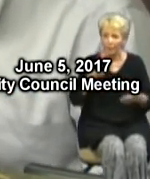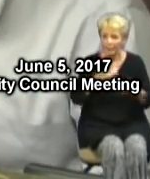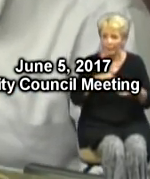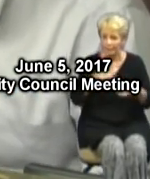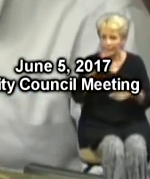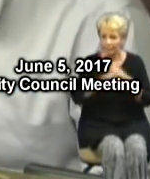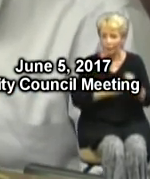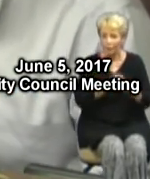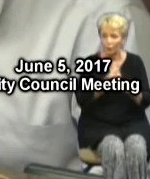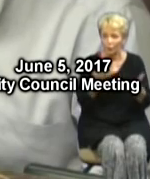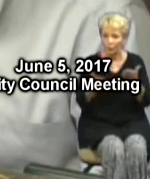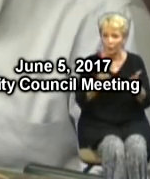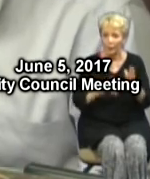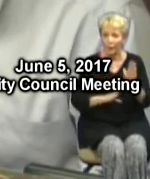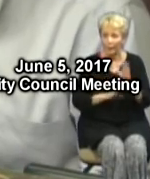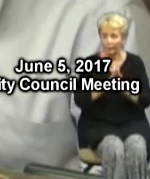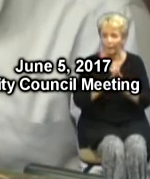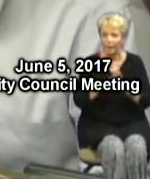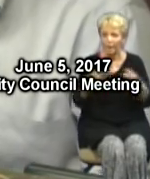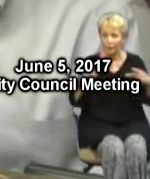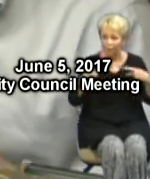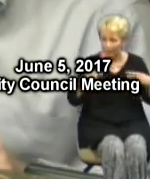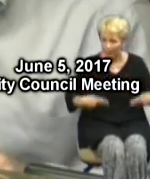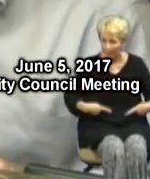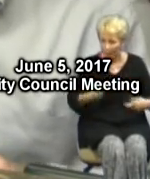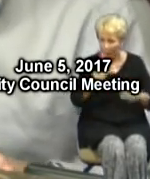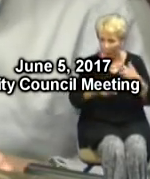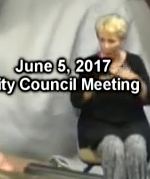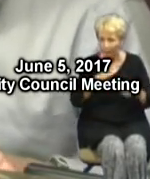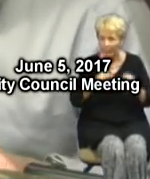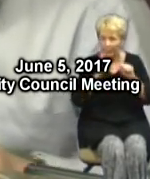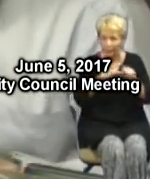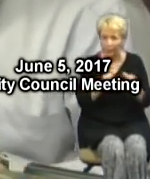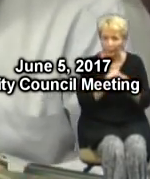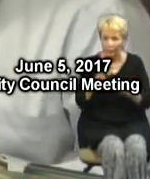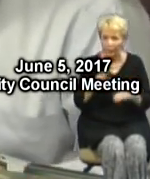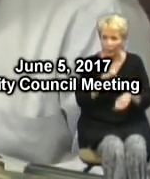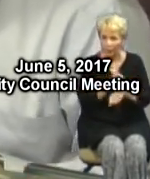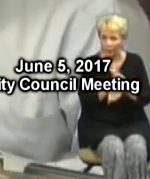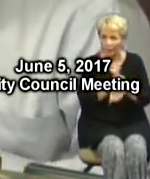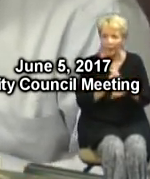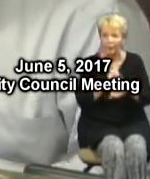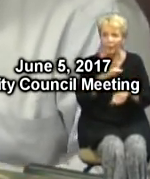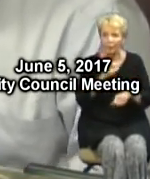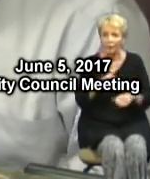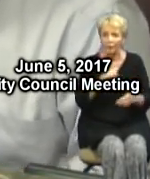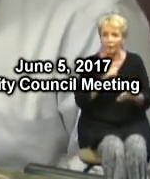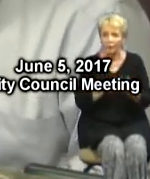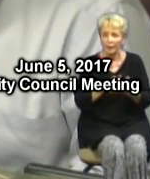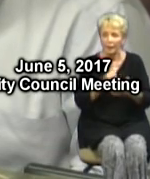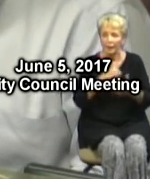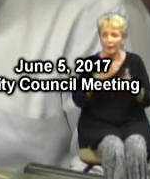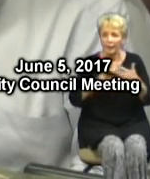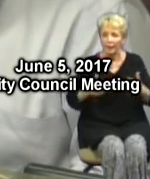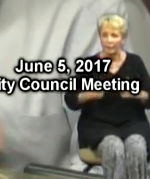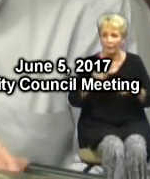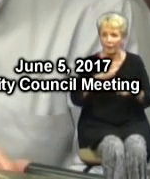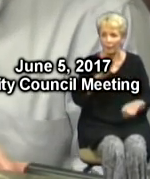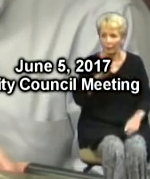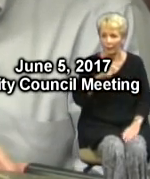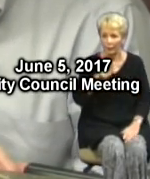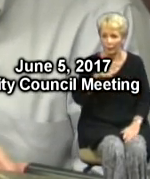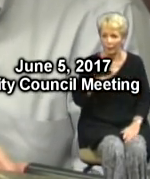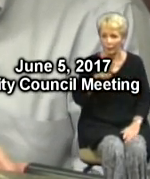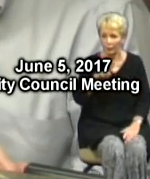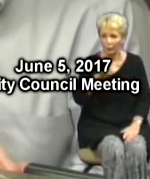of service and developed physical difficulty carrying out his duties, and whereas Shrek's end of watch came on May